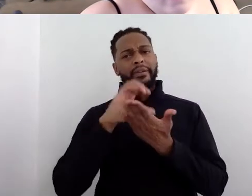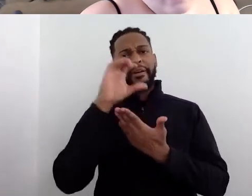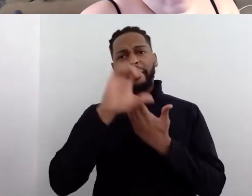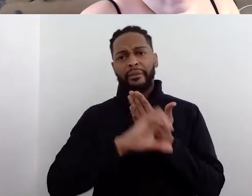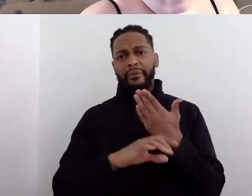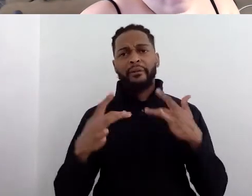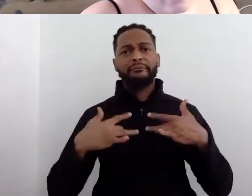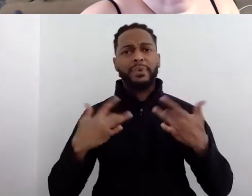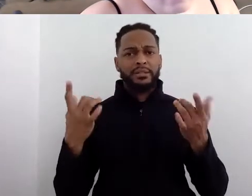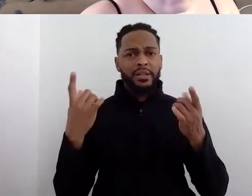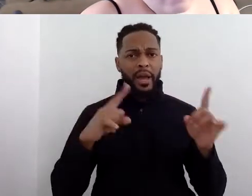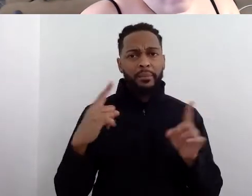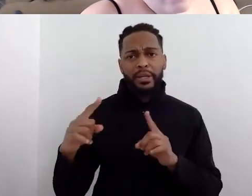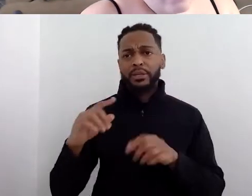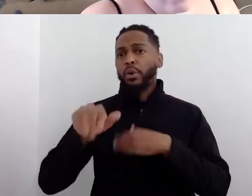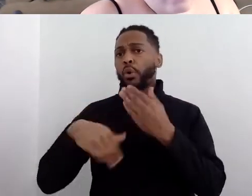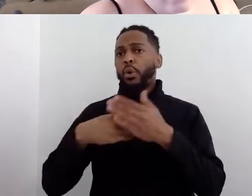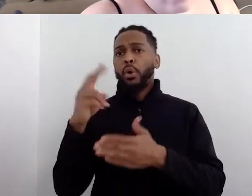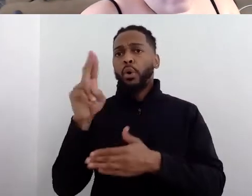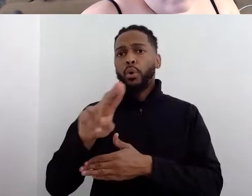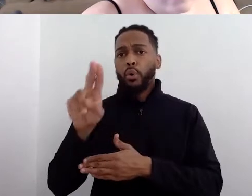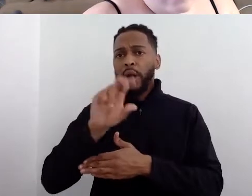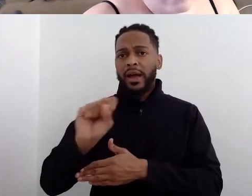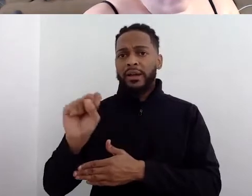support groups, you have everything. You can find it all online.